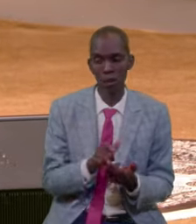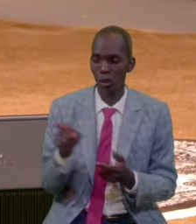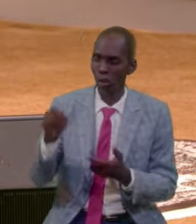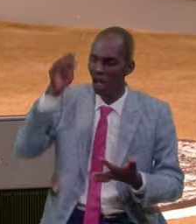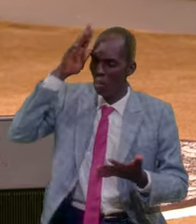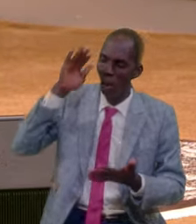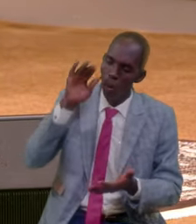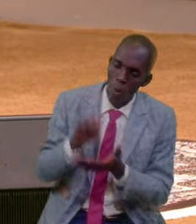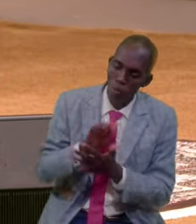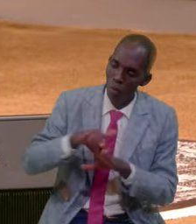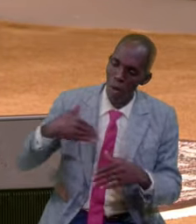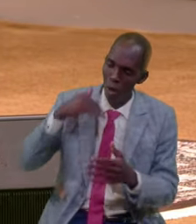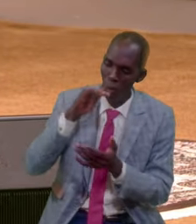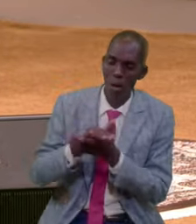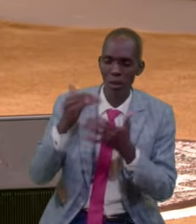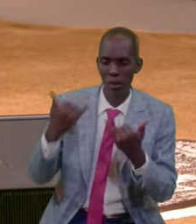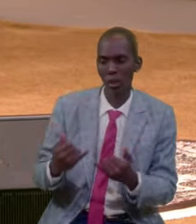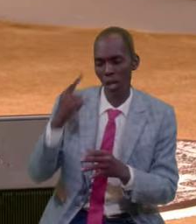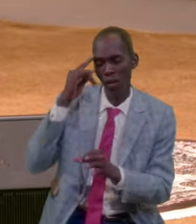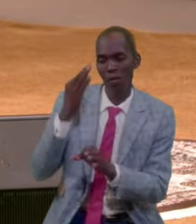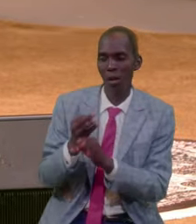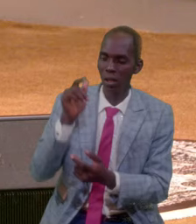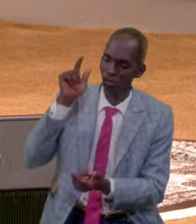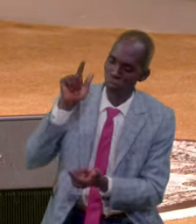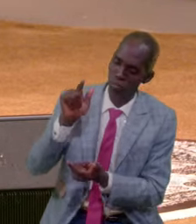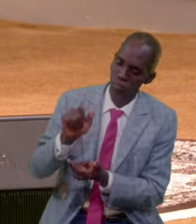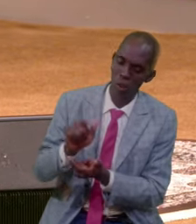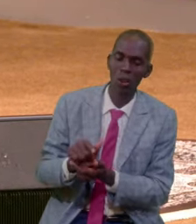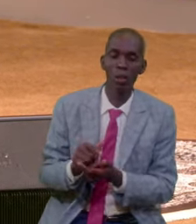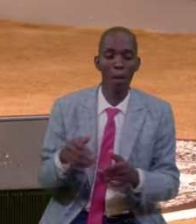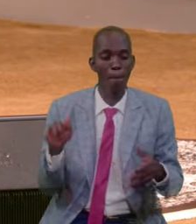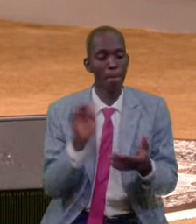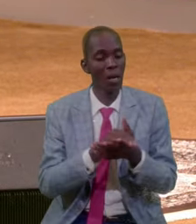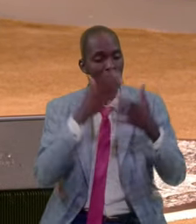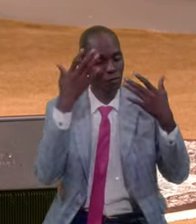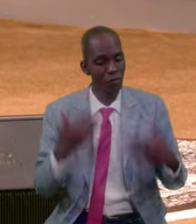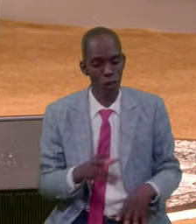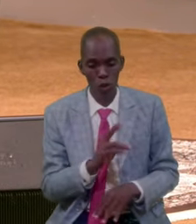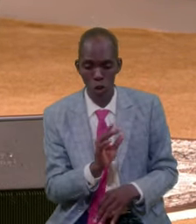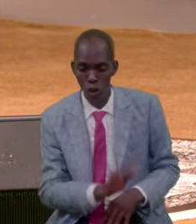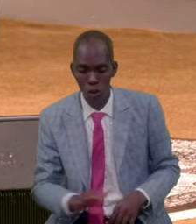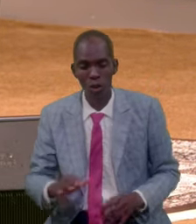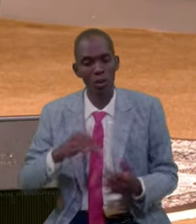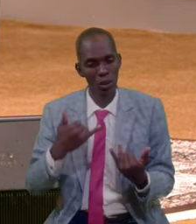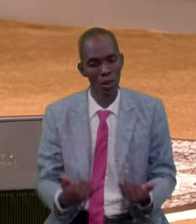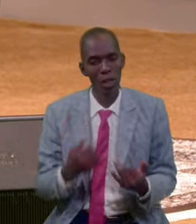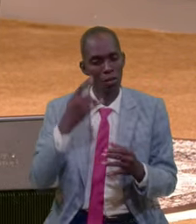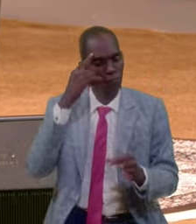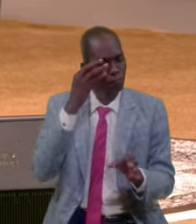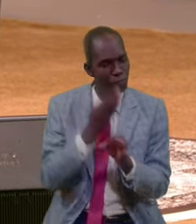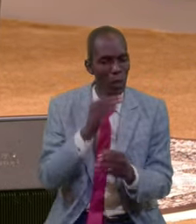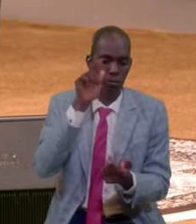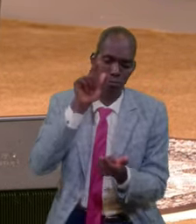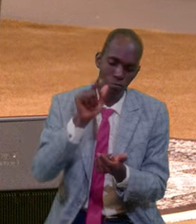will begin to shake. And there is no child after marriage, their faith will begin to shake. But